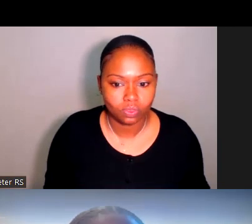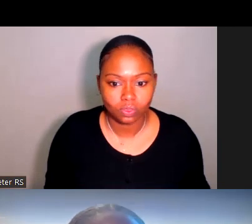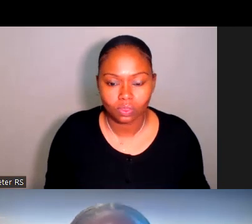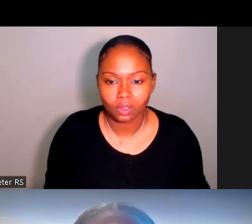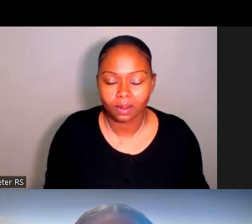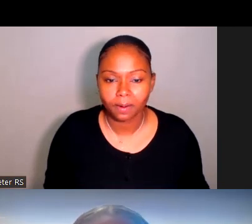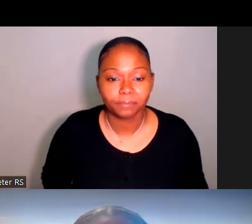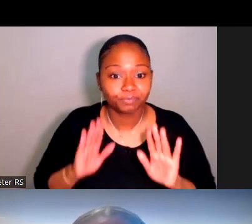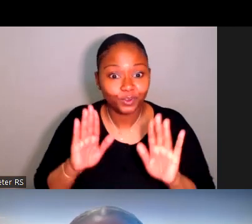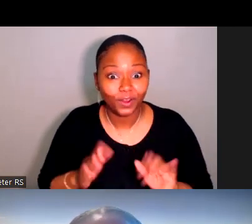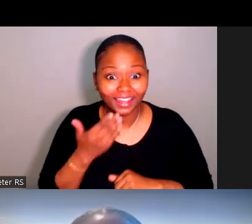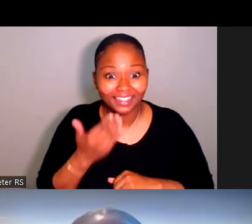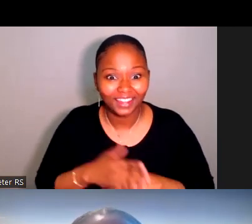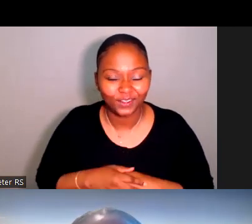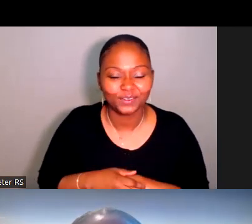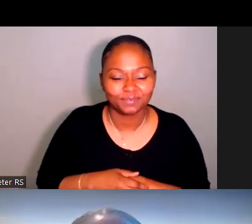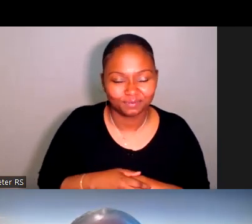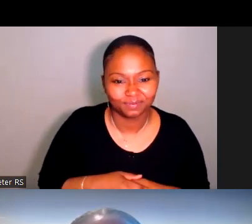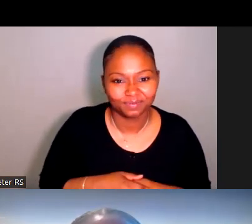Great, thank you.